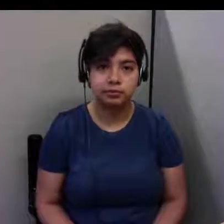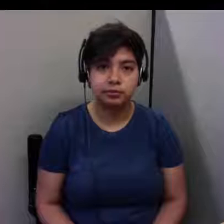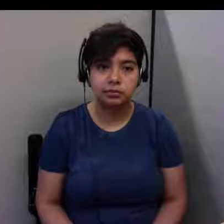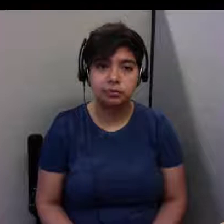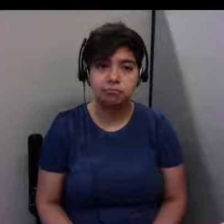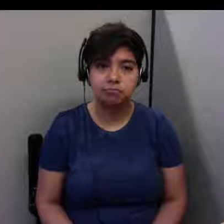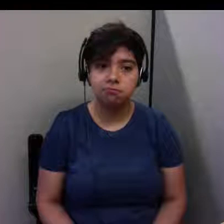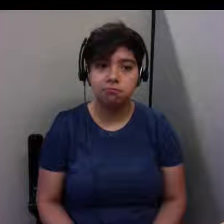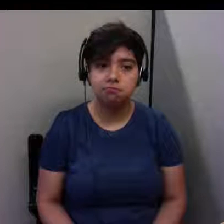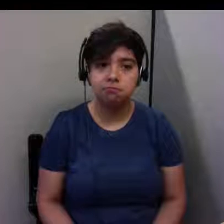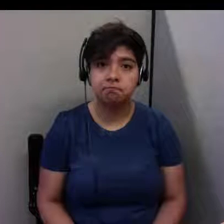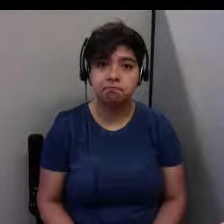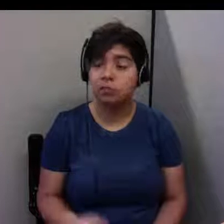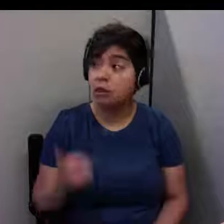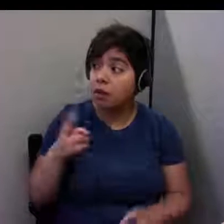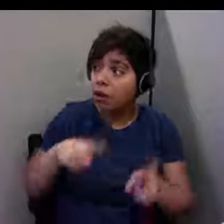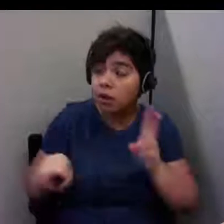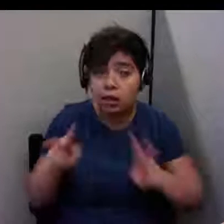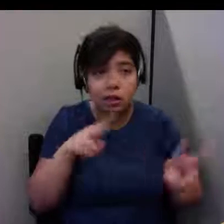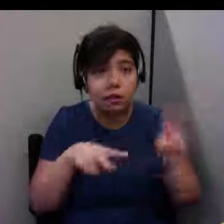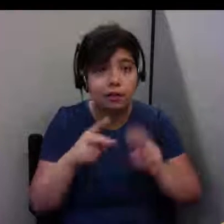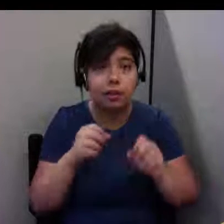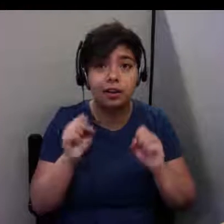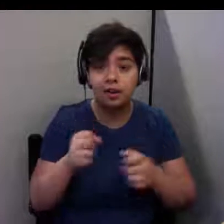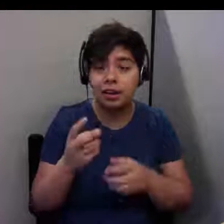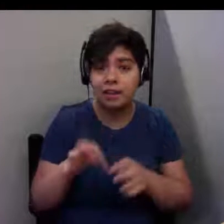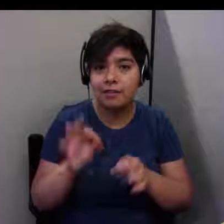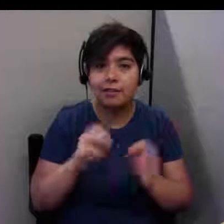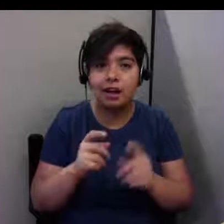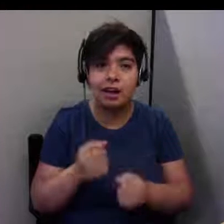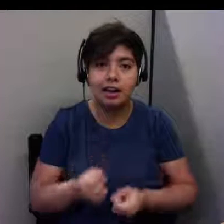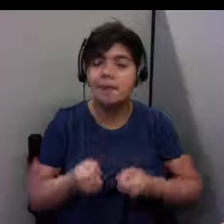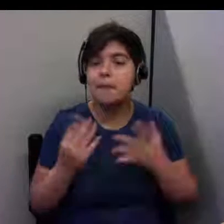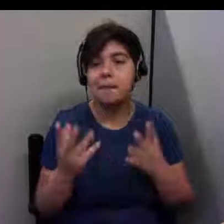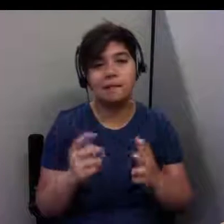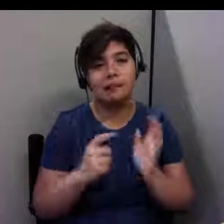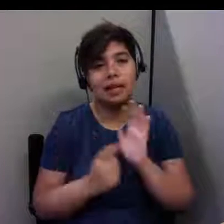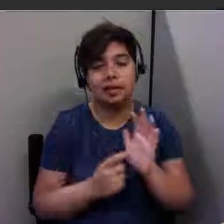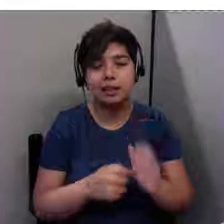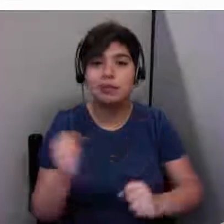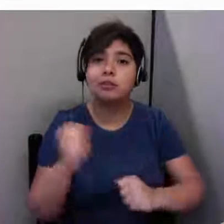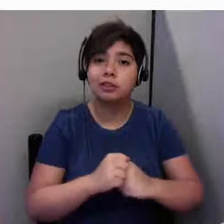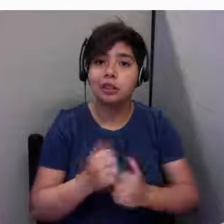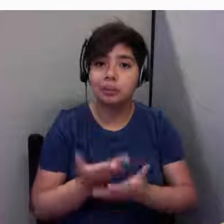If you look around, you can find many examples of solid objects.